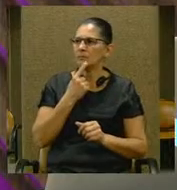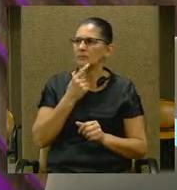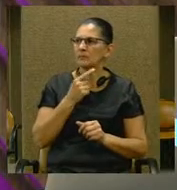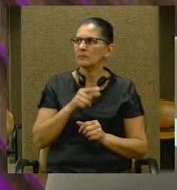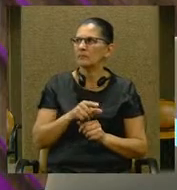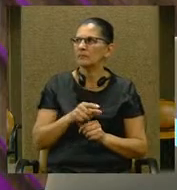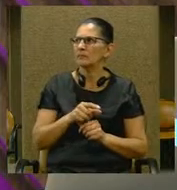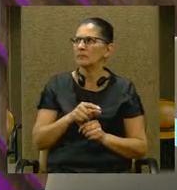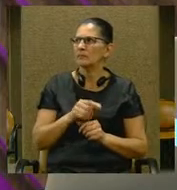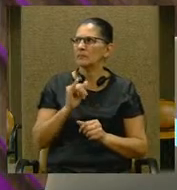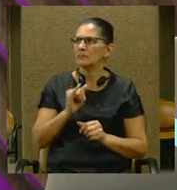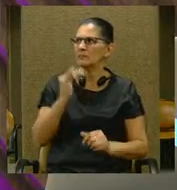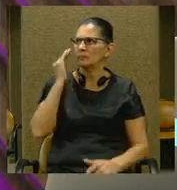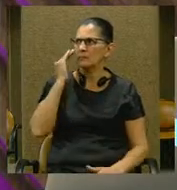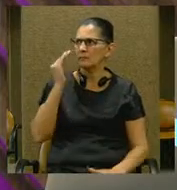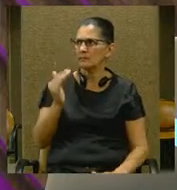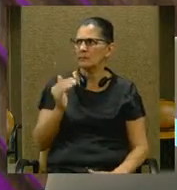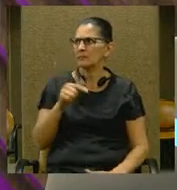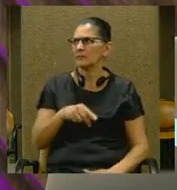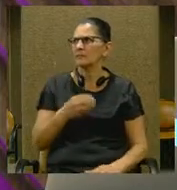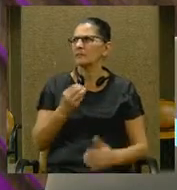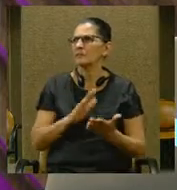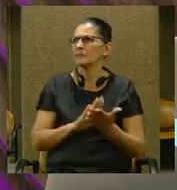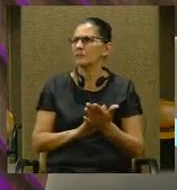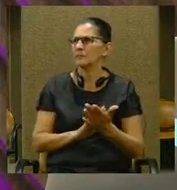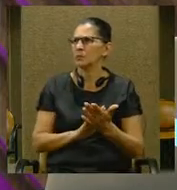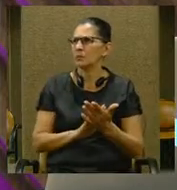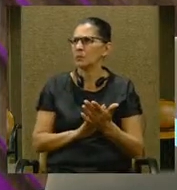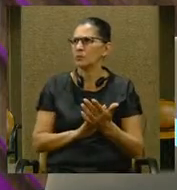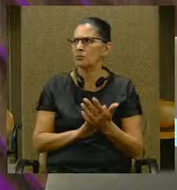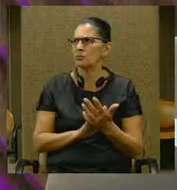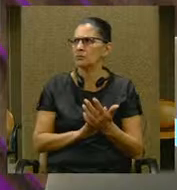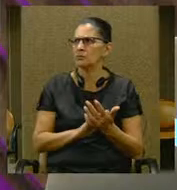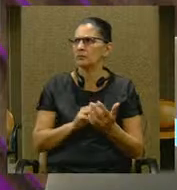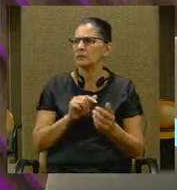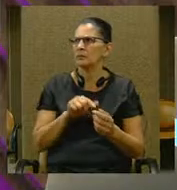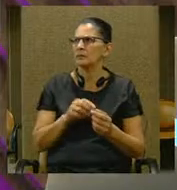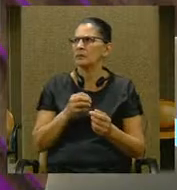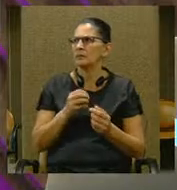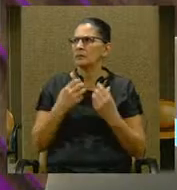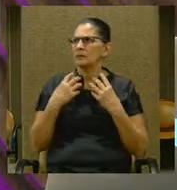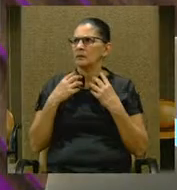Bo Kilmer is co-director of the RAND Drug Policy Research Center,